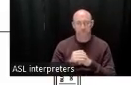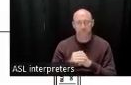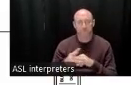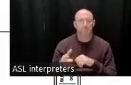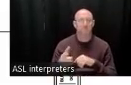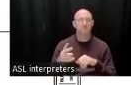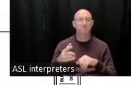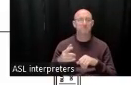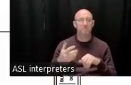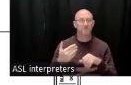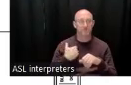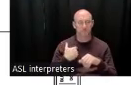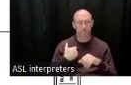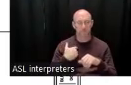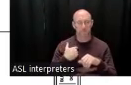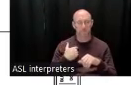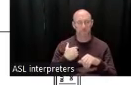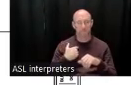houses